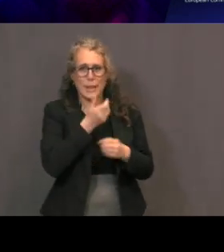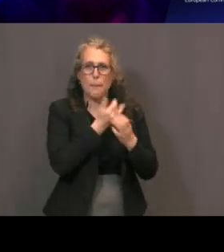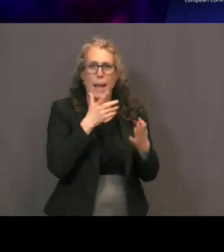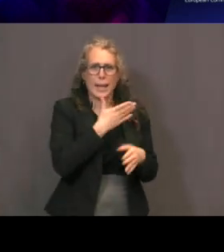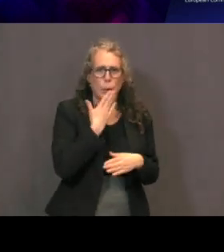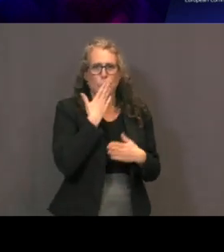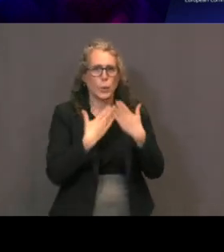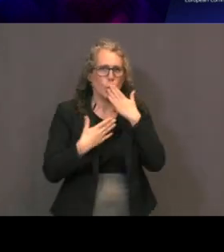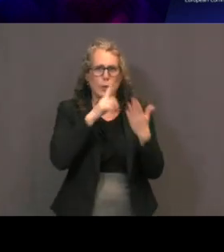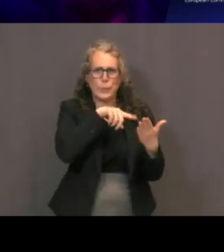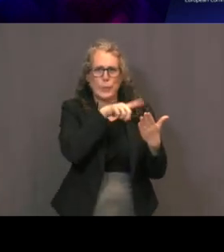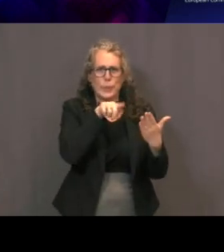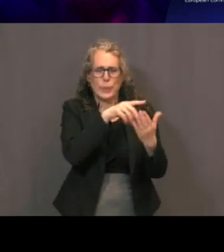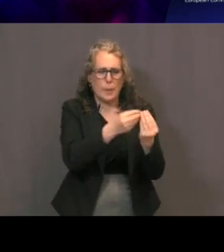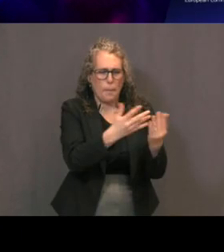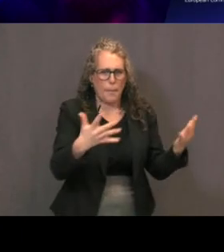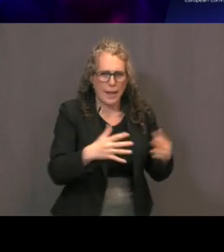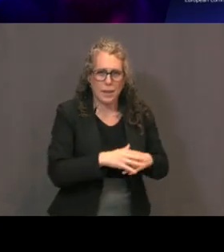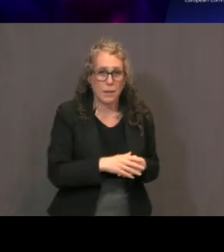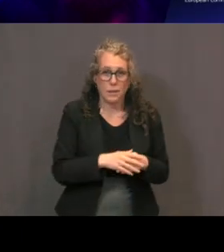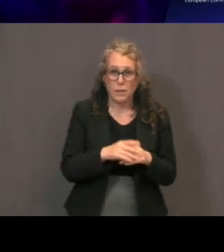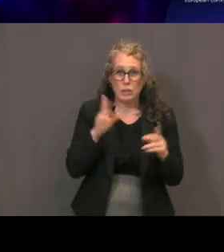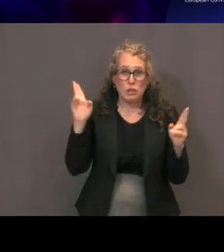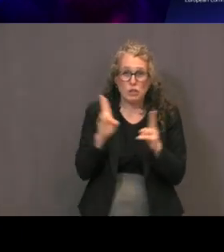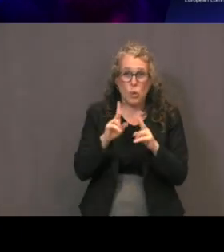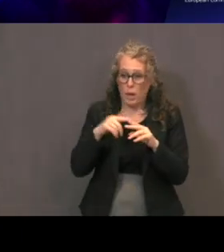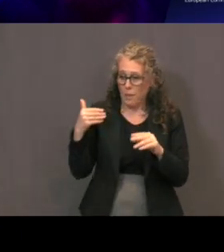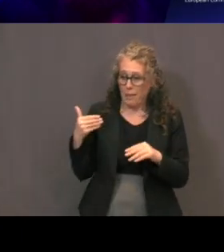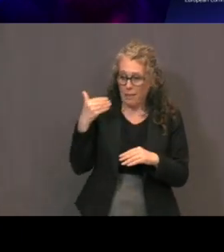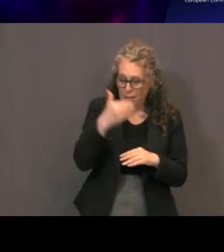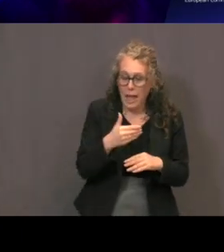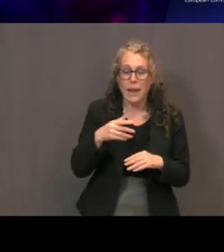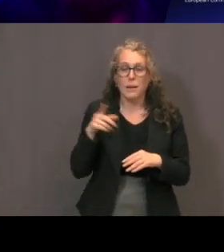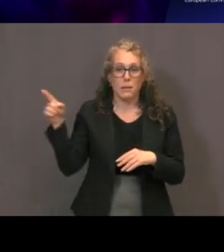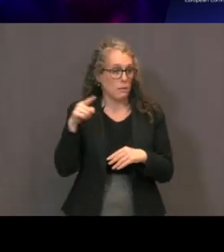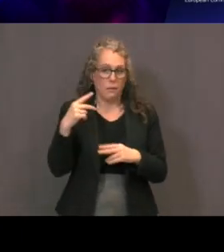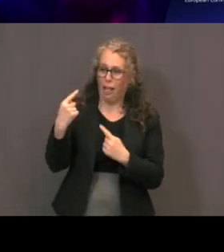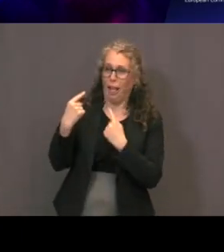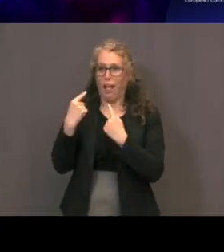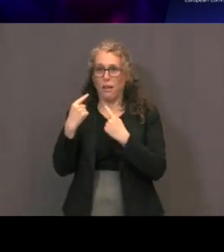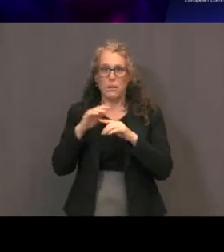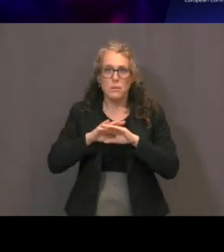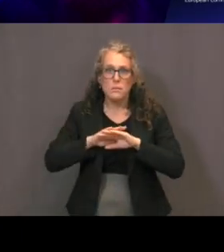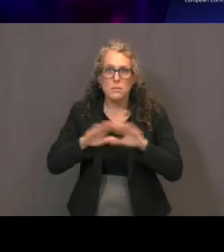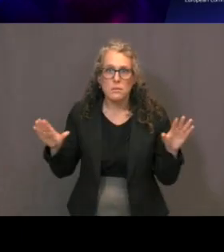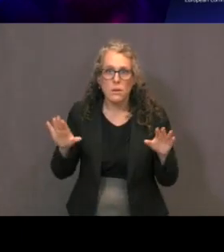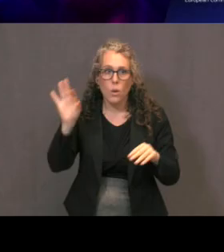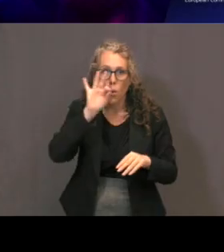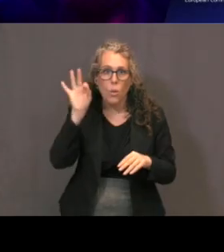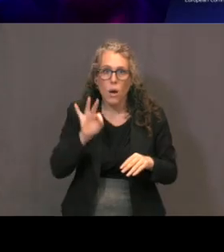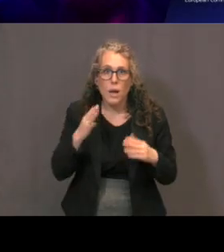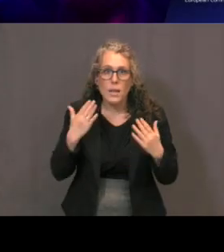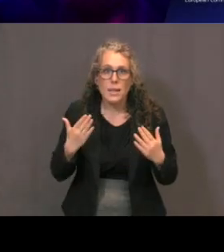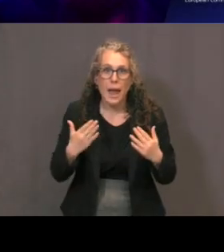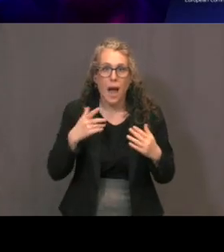later, in November 2016, they were no longer laughing because compute was now 100,000